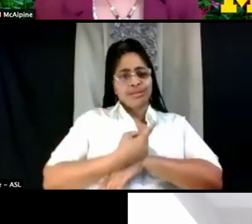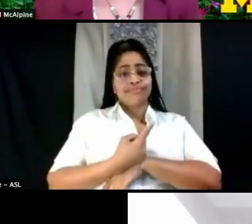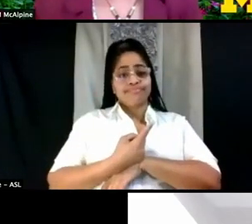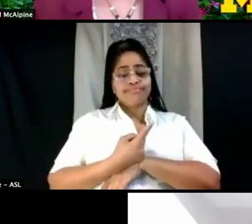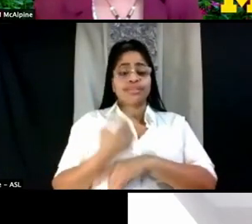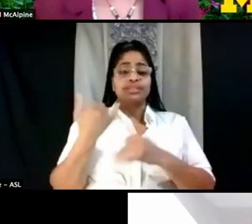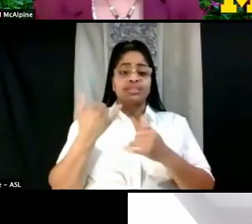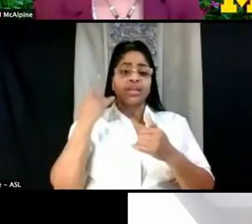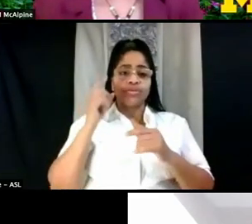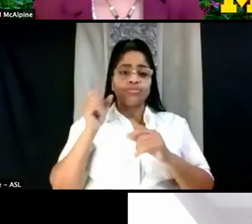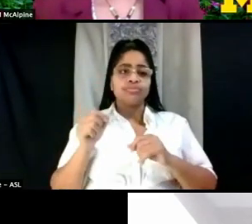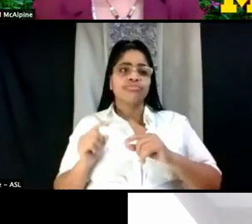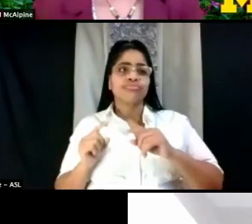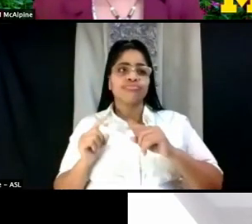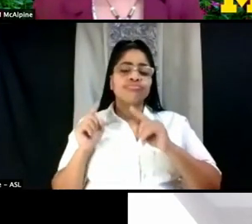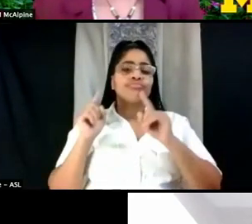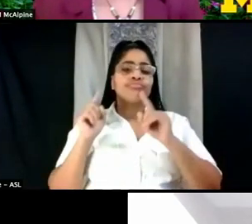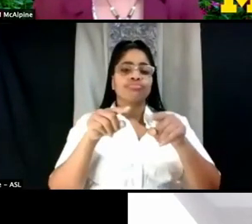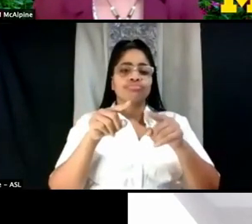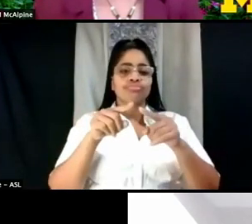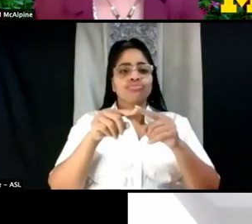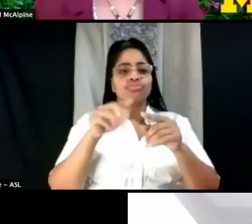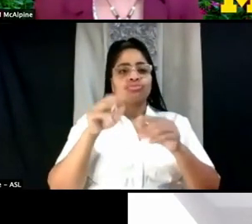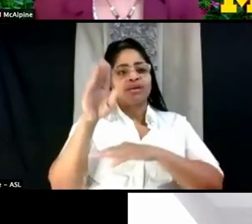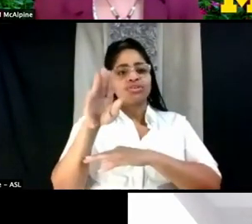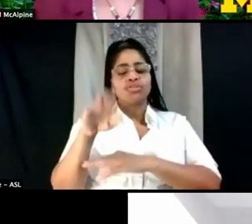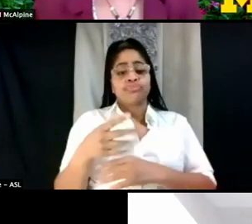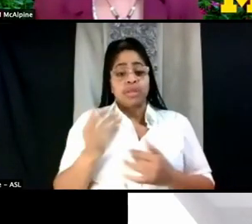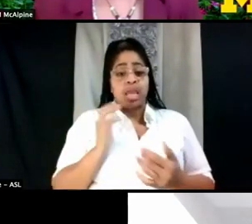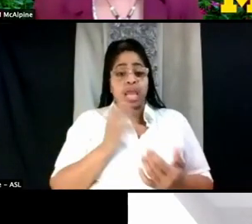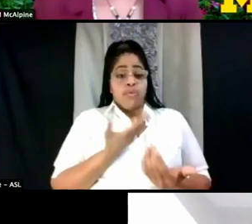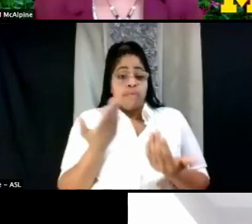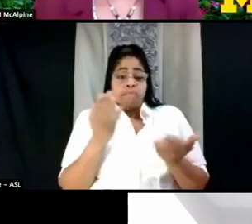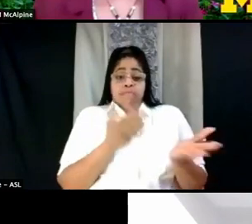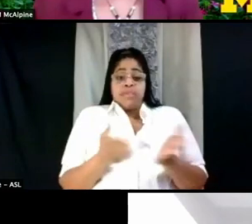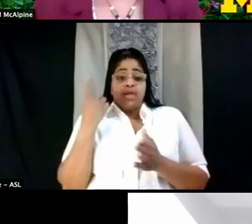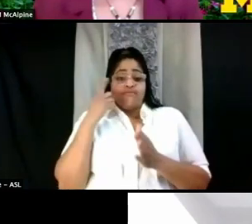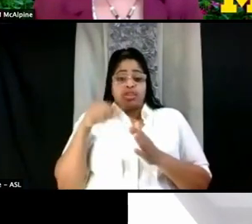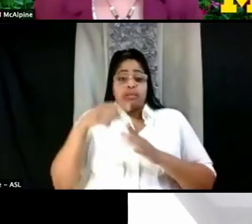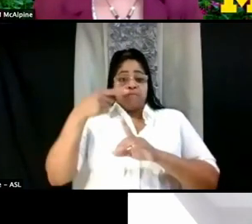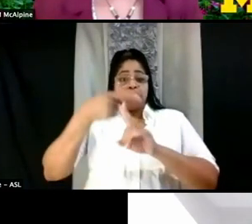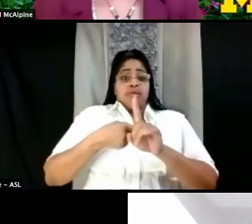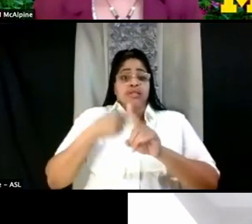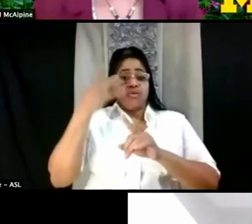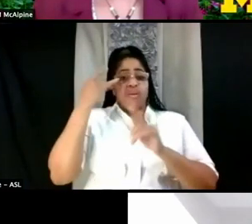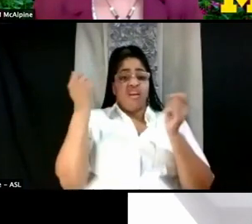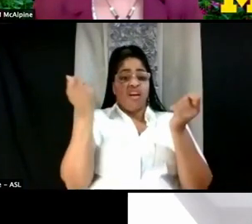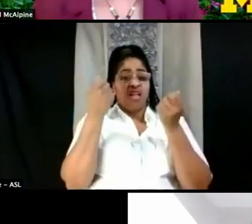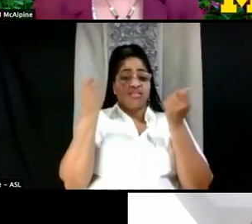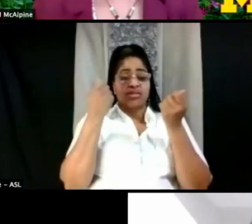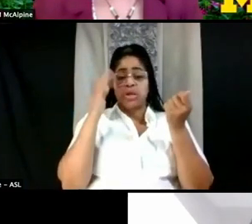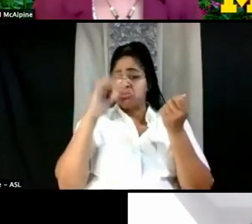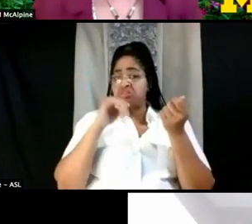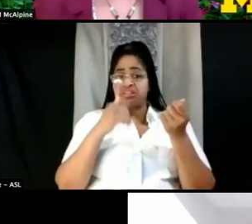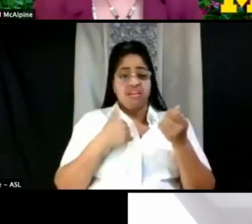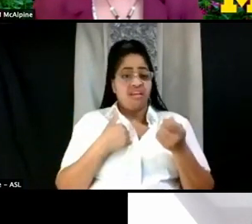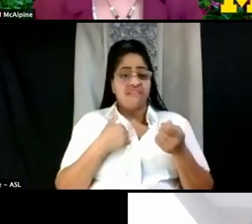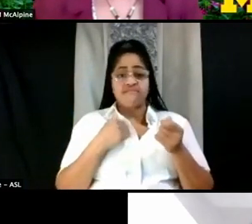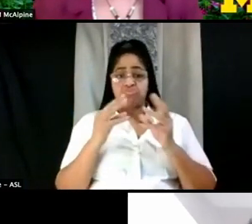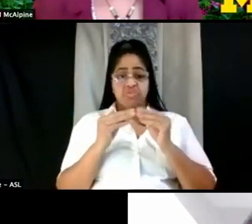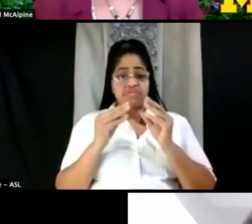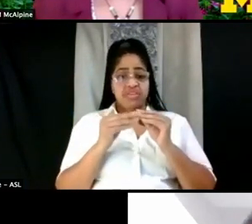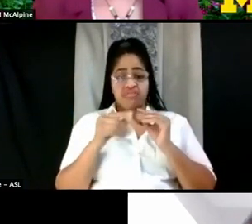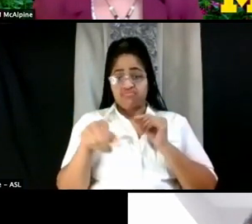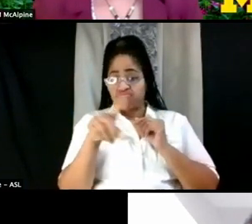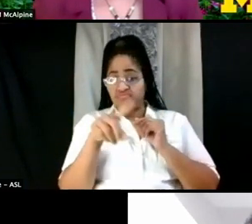up to 2 p.m. Our plan for the rest of the month because of the holiday is there will not be a briefing next Friday, as it's